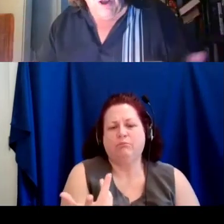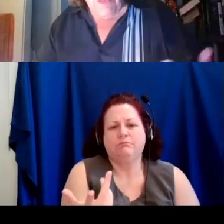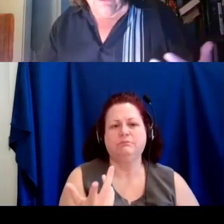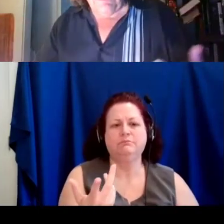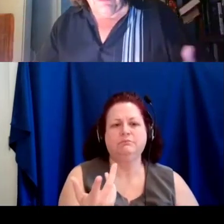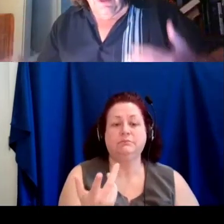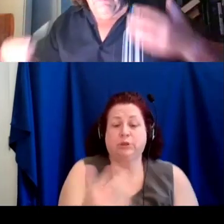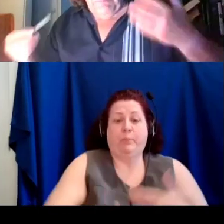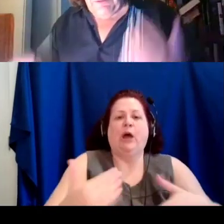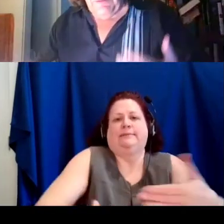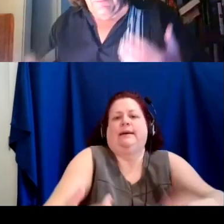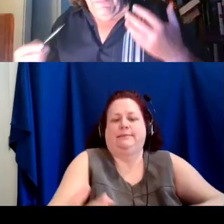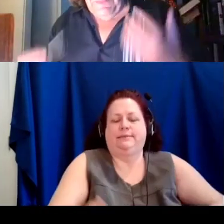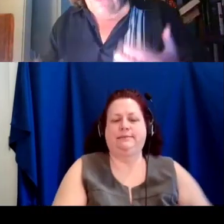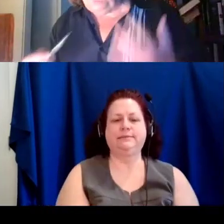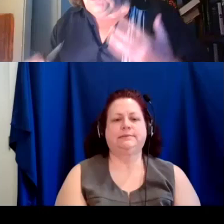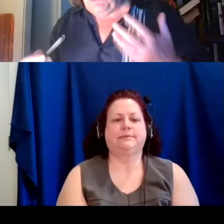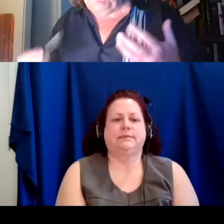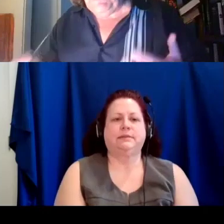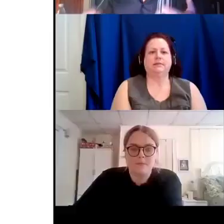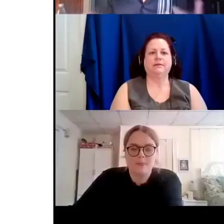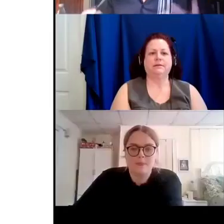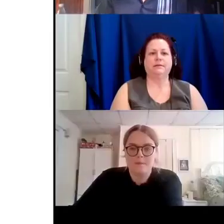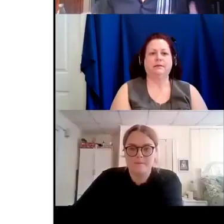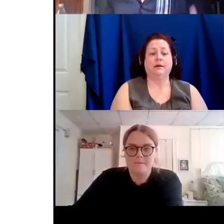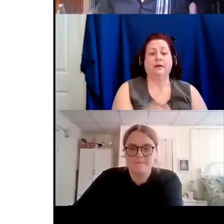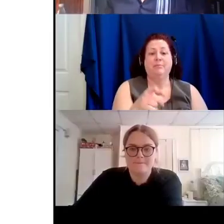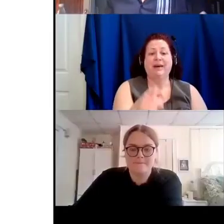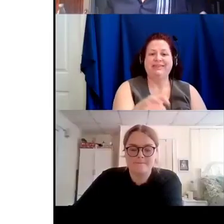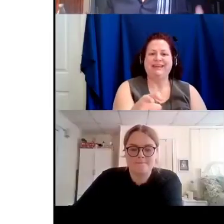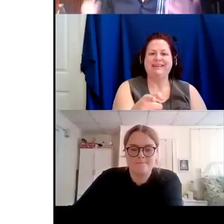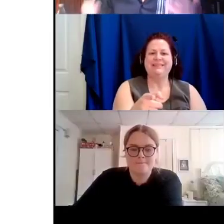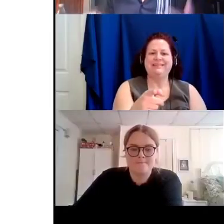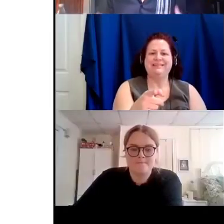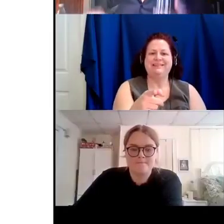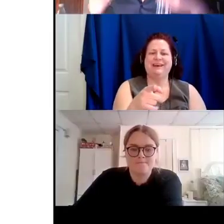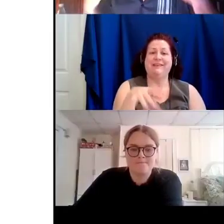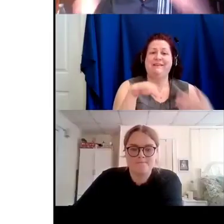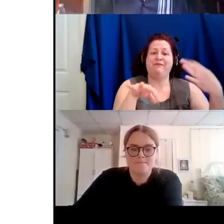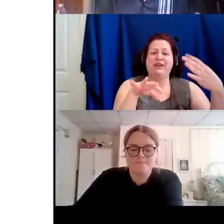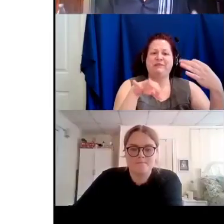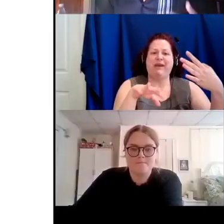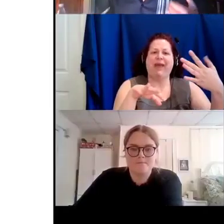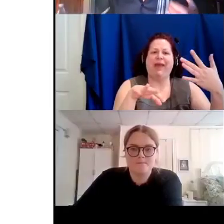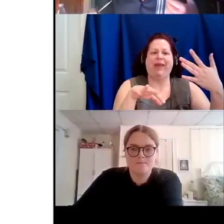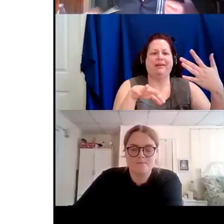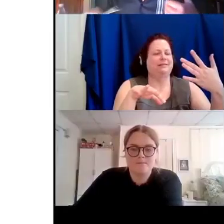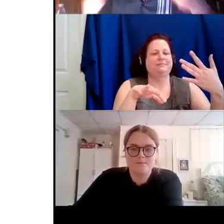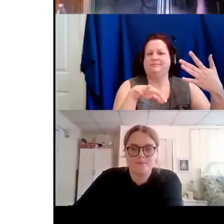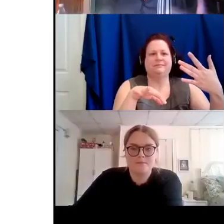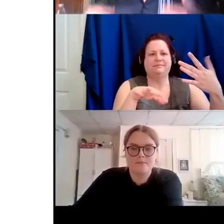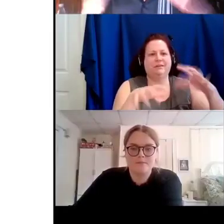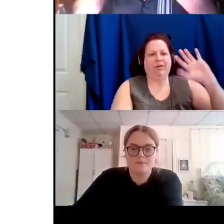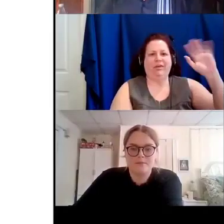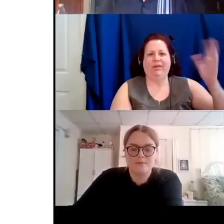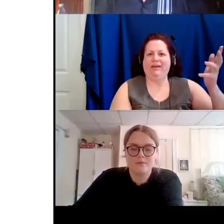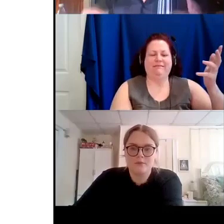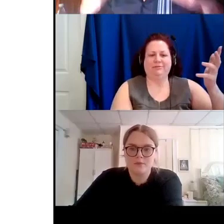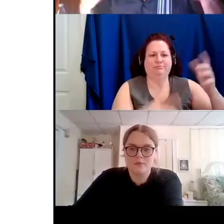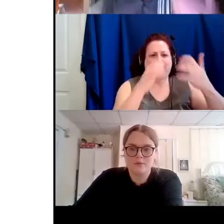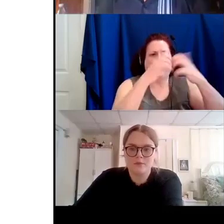this process. But this is where the feedback loop breaks down. If patients are not giving the